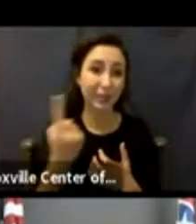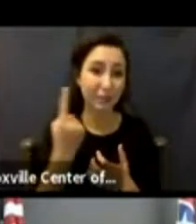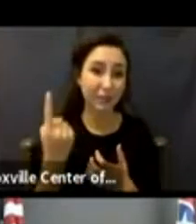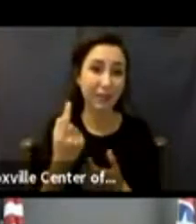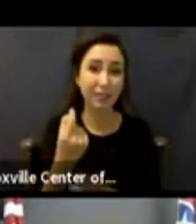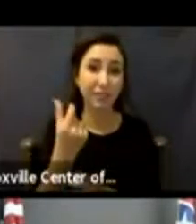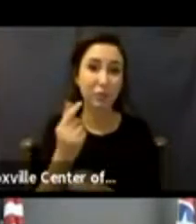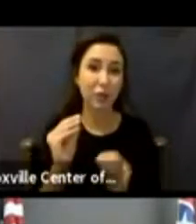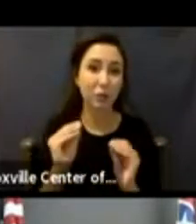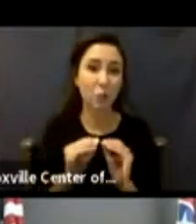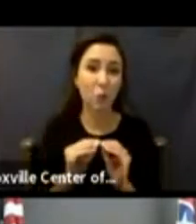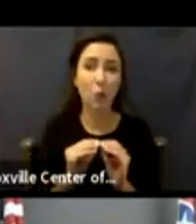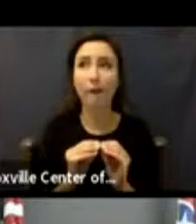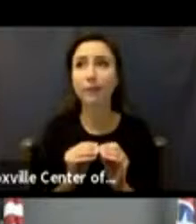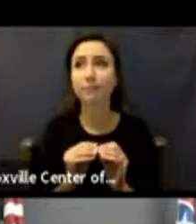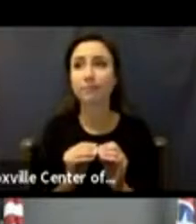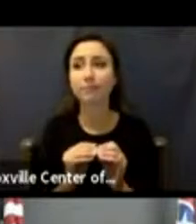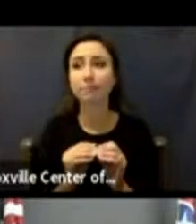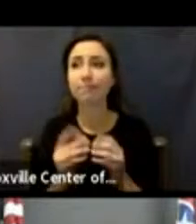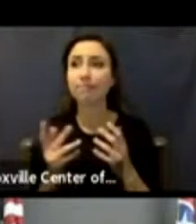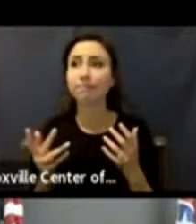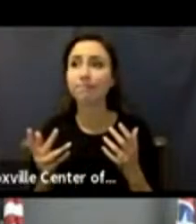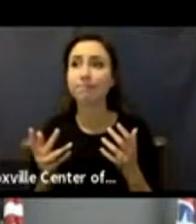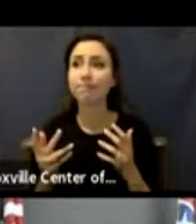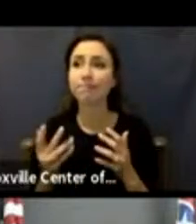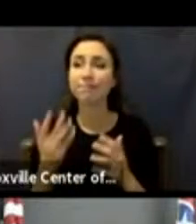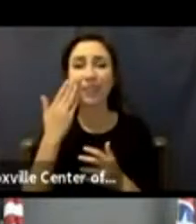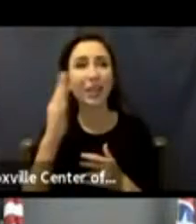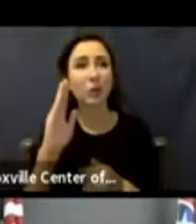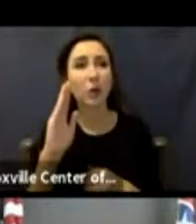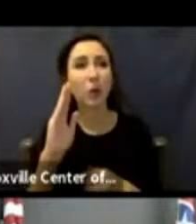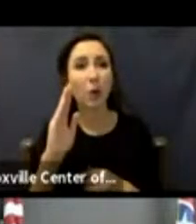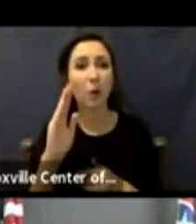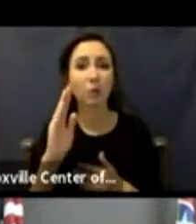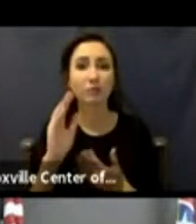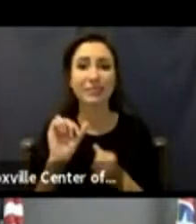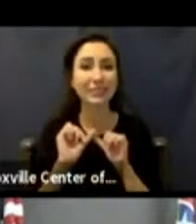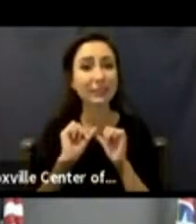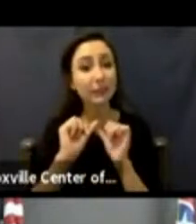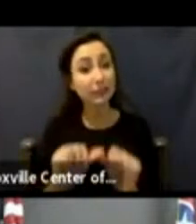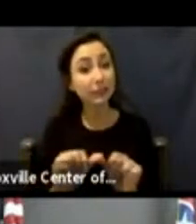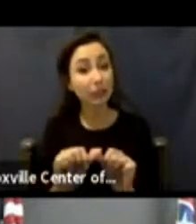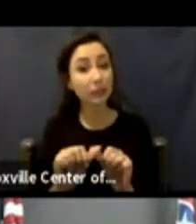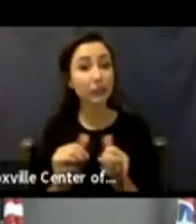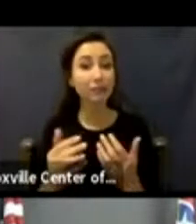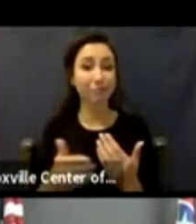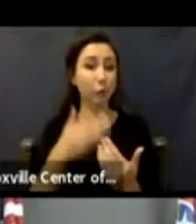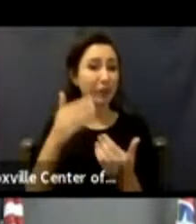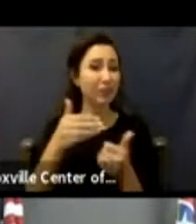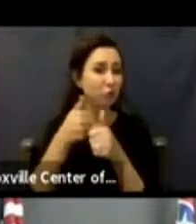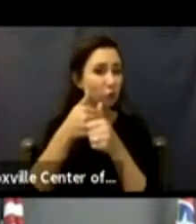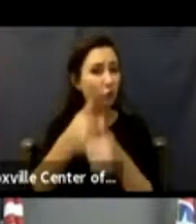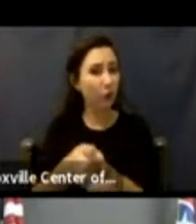bit more, I don't know, consistent or easier to follow.